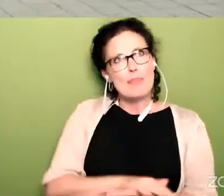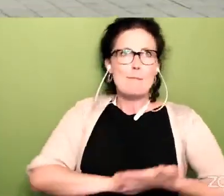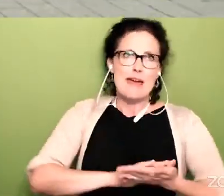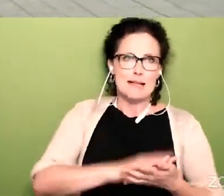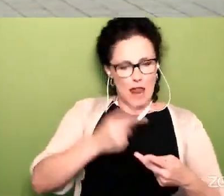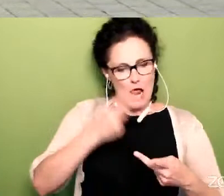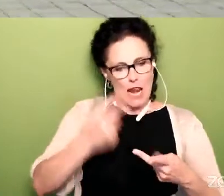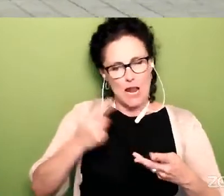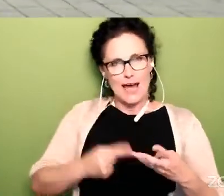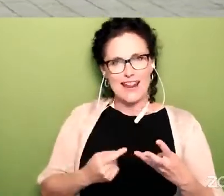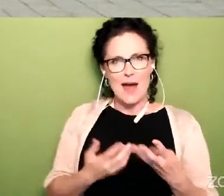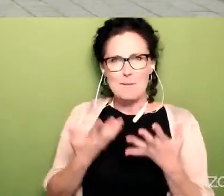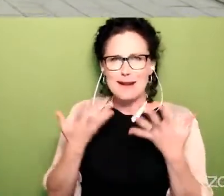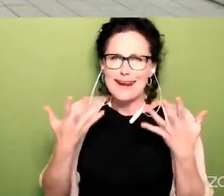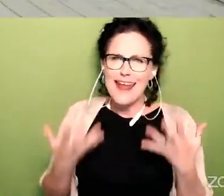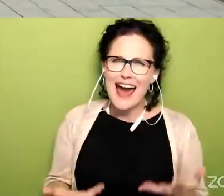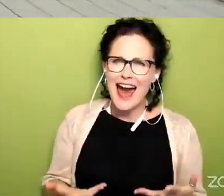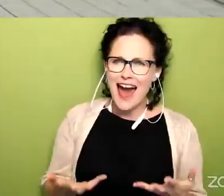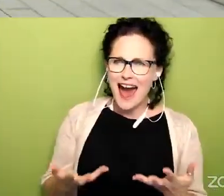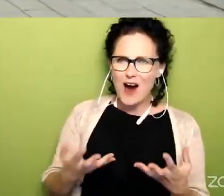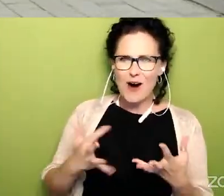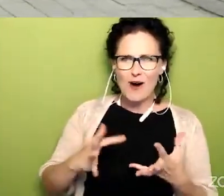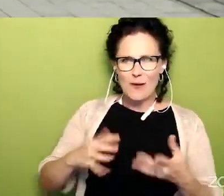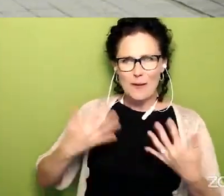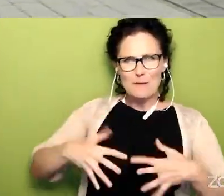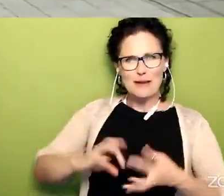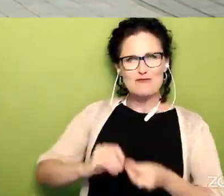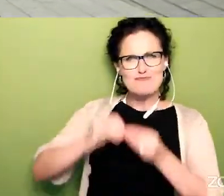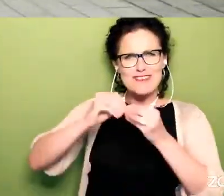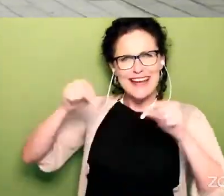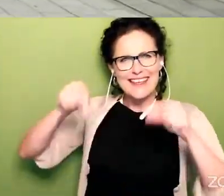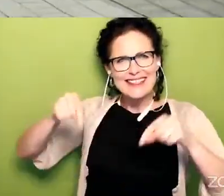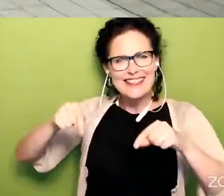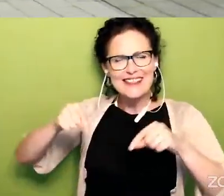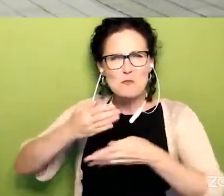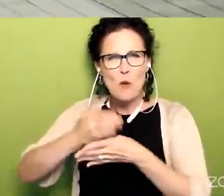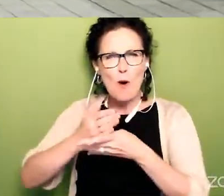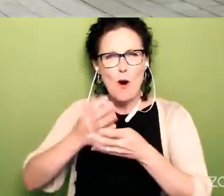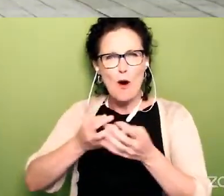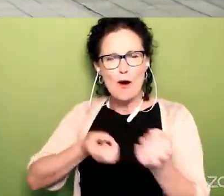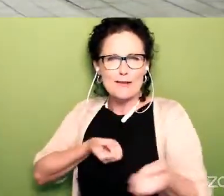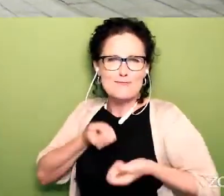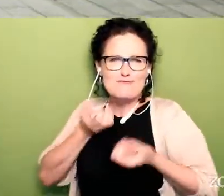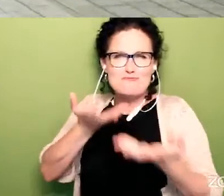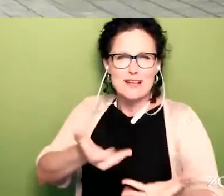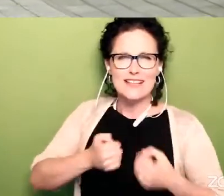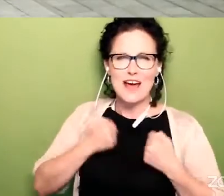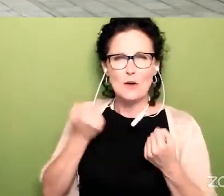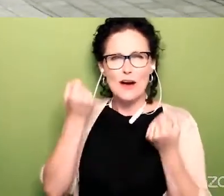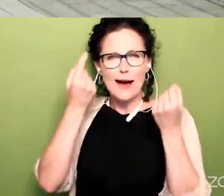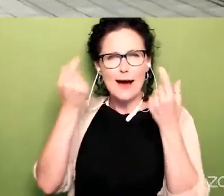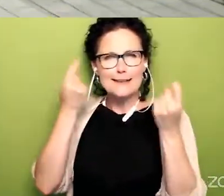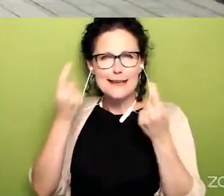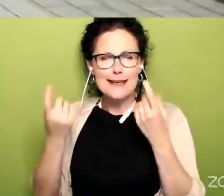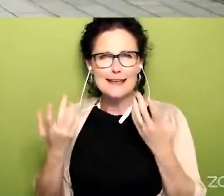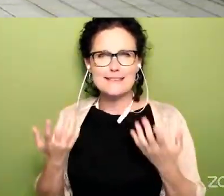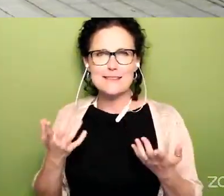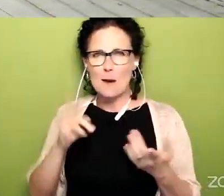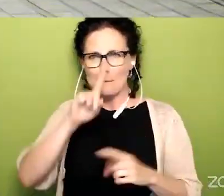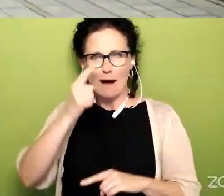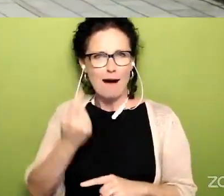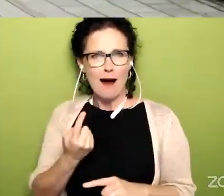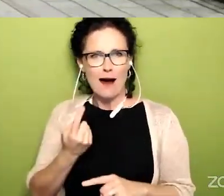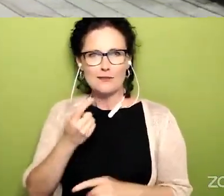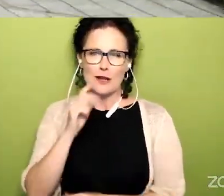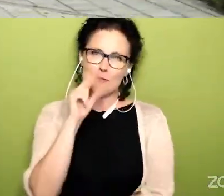wouldn't have been able to do on our own. I love that now. Give yourself a massive round of applause. That is